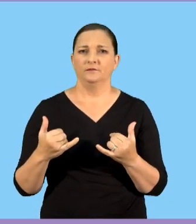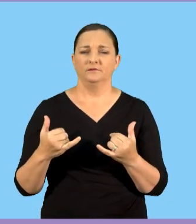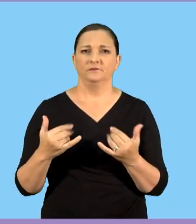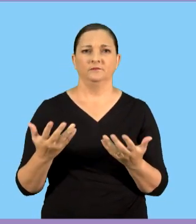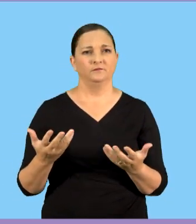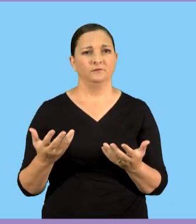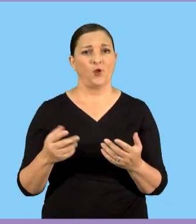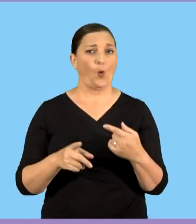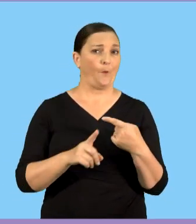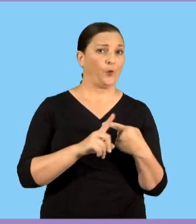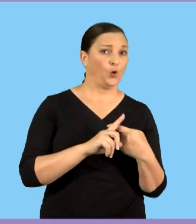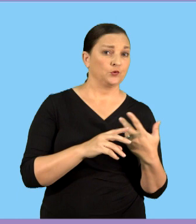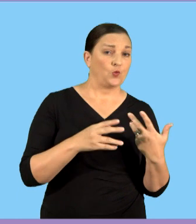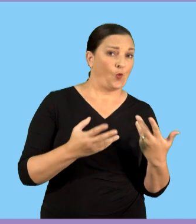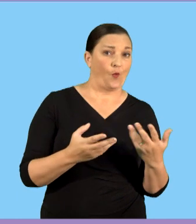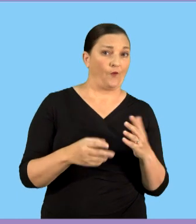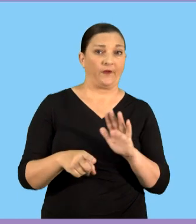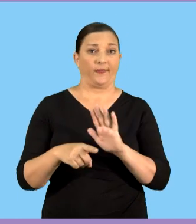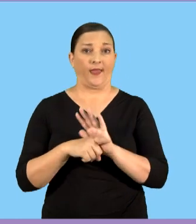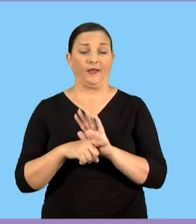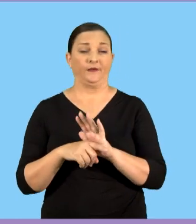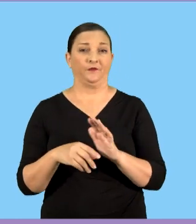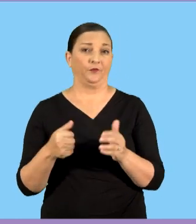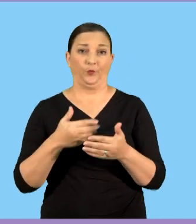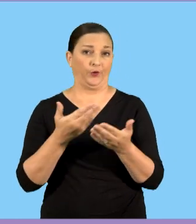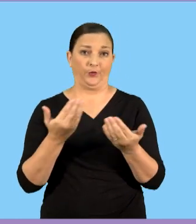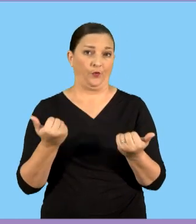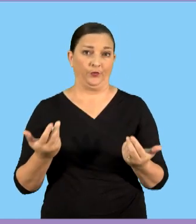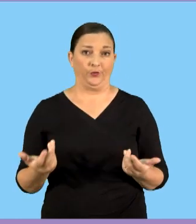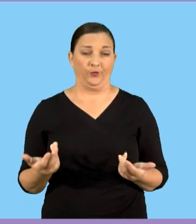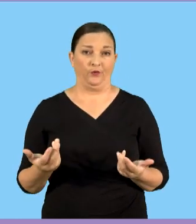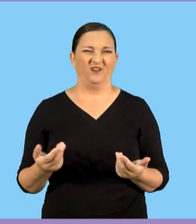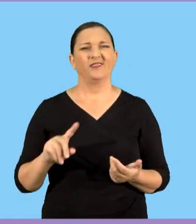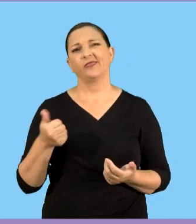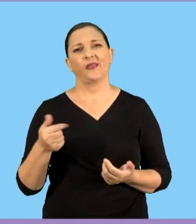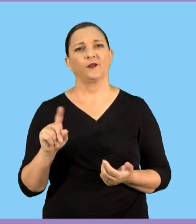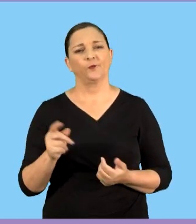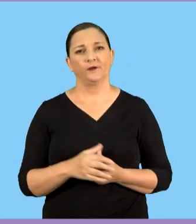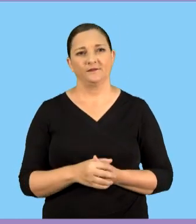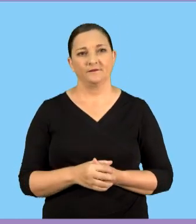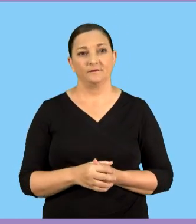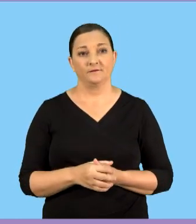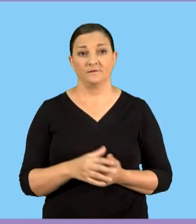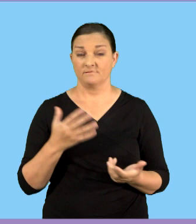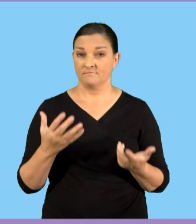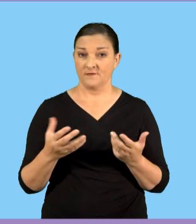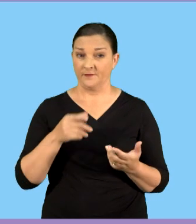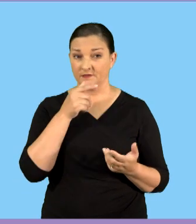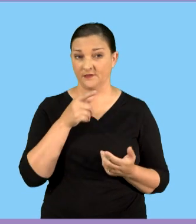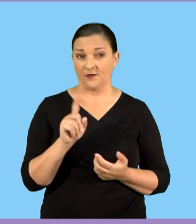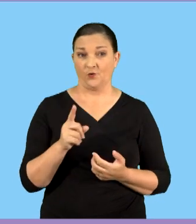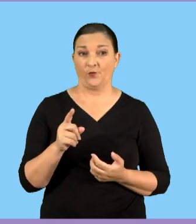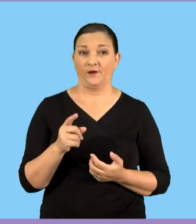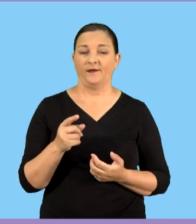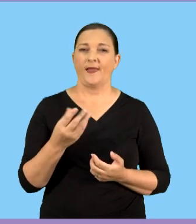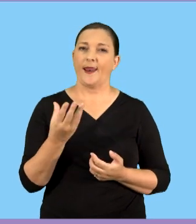are not told whether it's a positive square root or a negative square root? So for example, if we are told